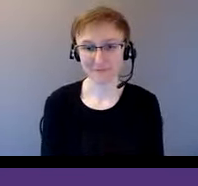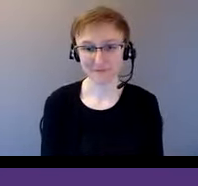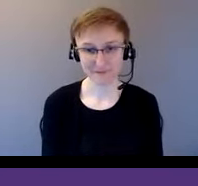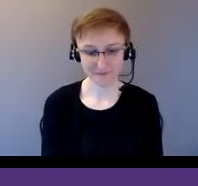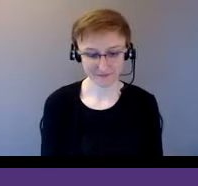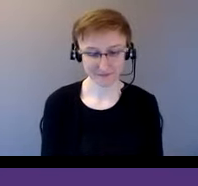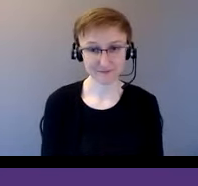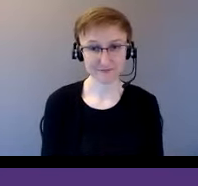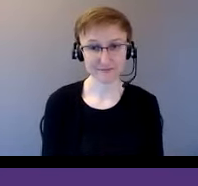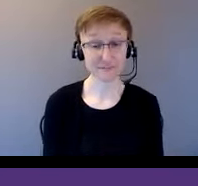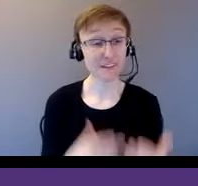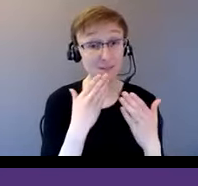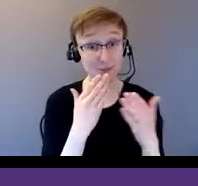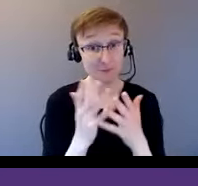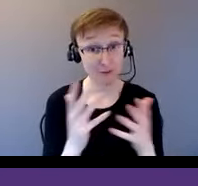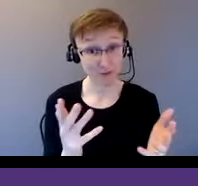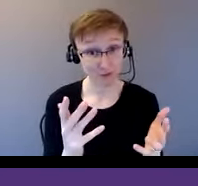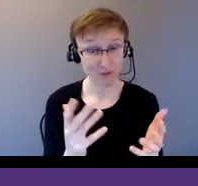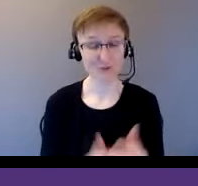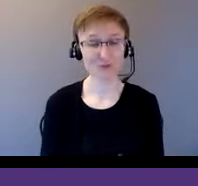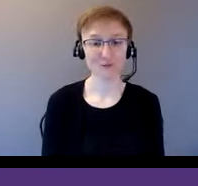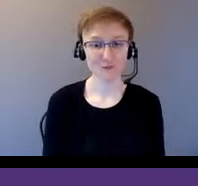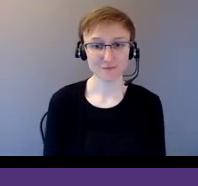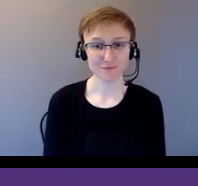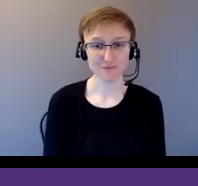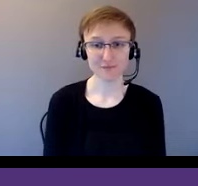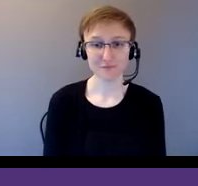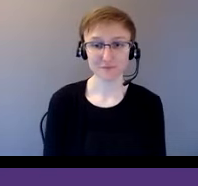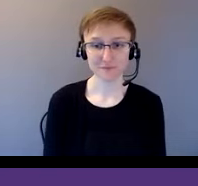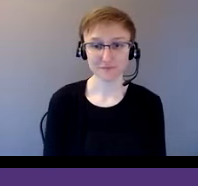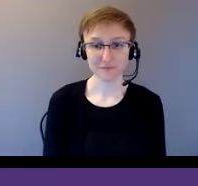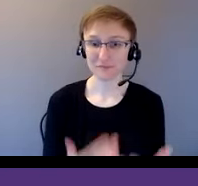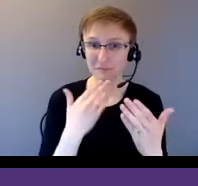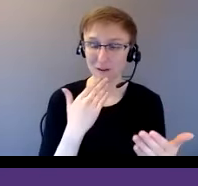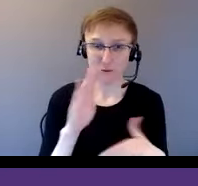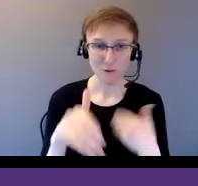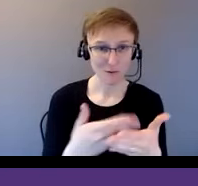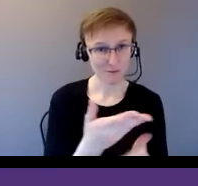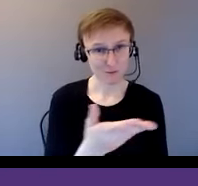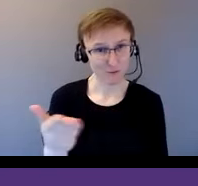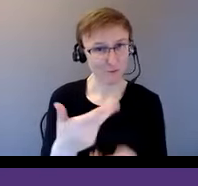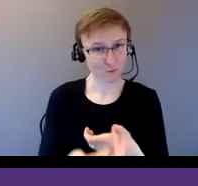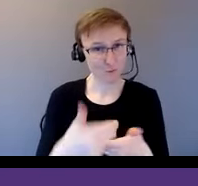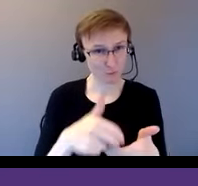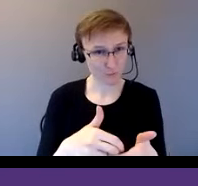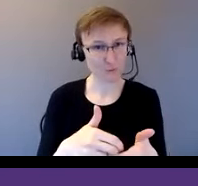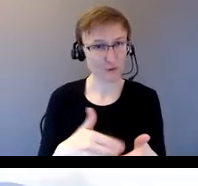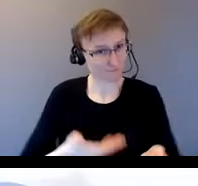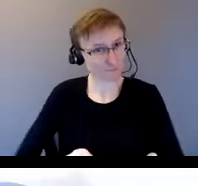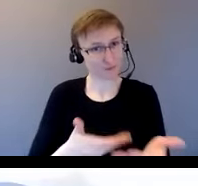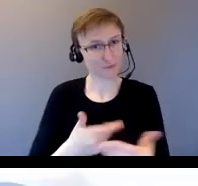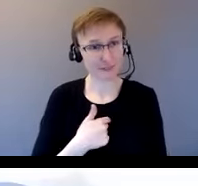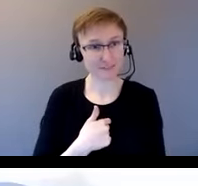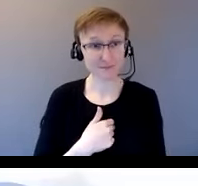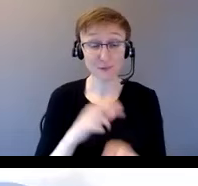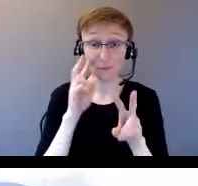Great, thanks very much, Marianne and Rayanne, and thanks for everybody for attending and for having me. And, I look forward to today,